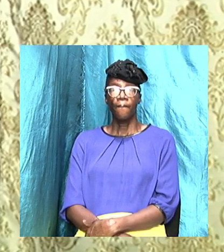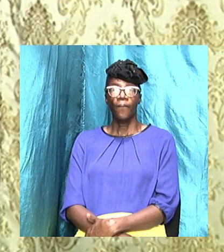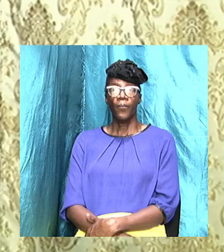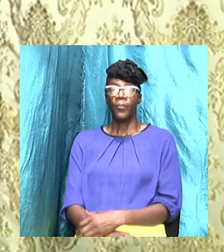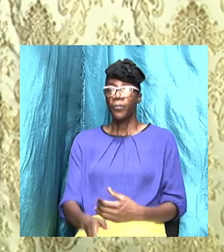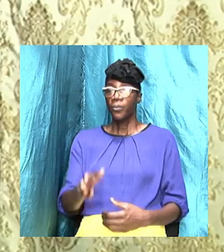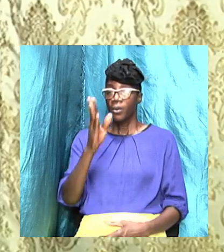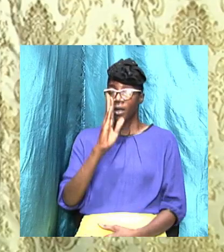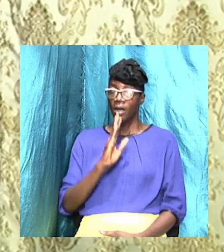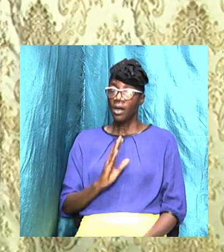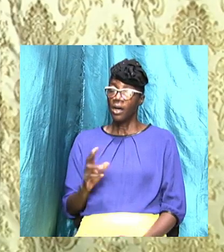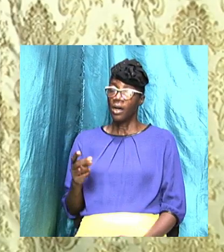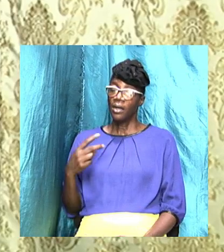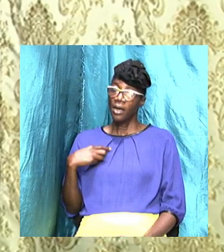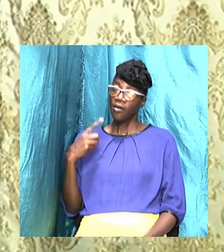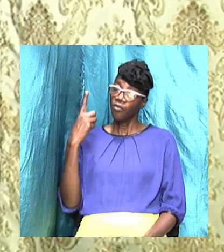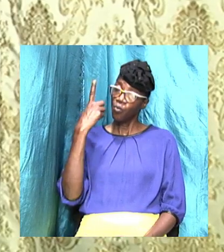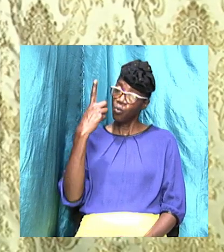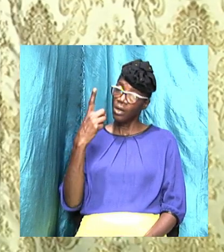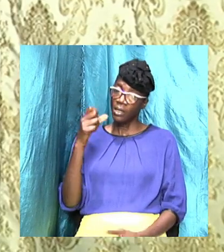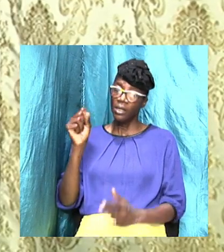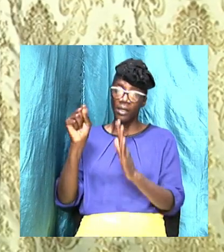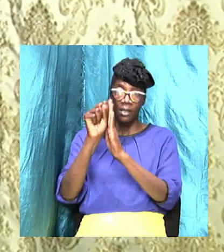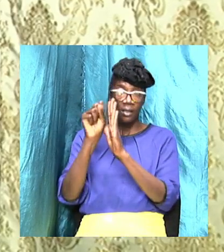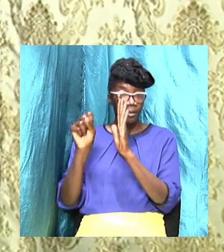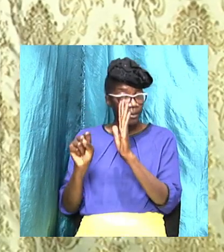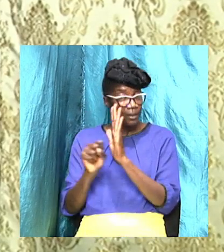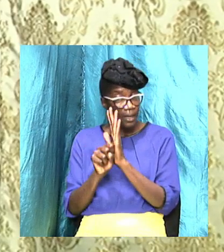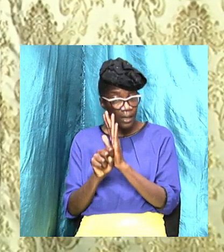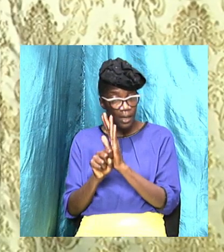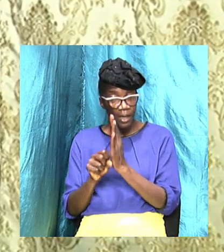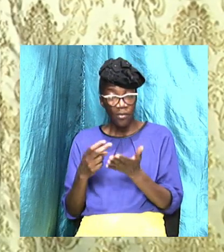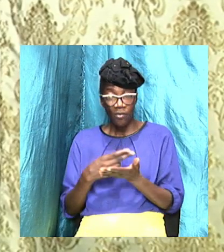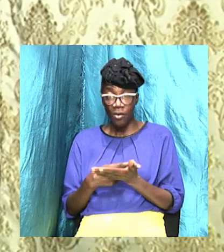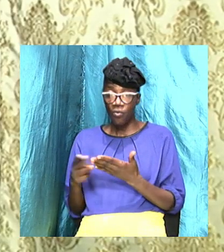God has one standard for holiness.